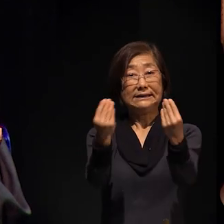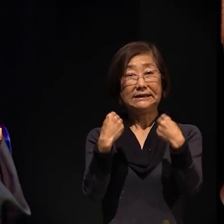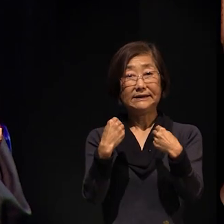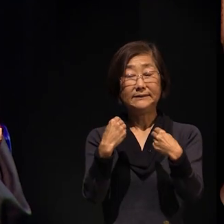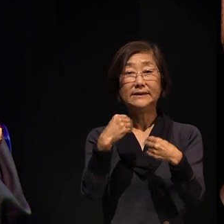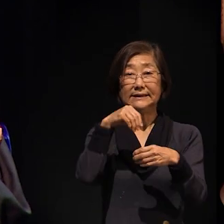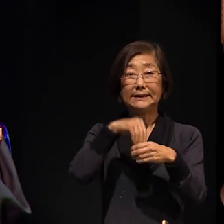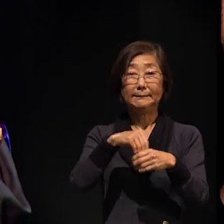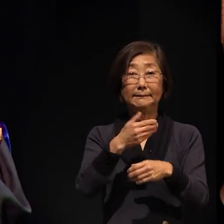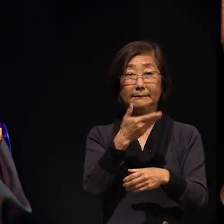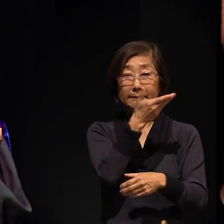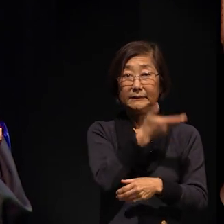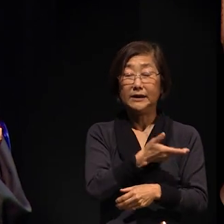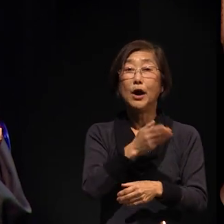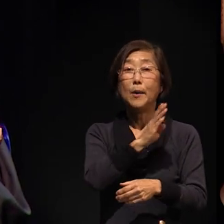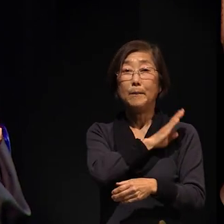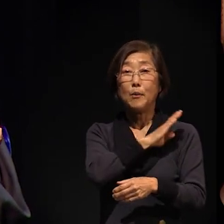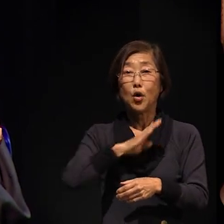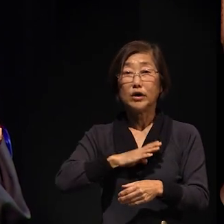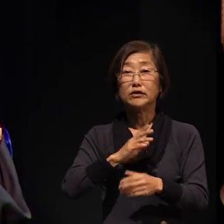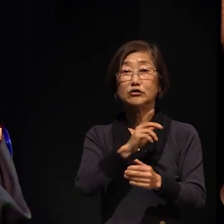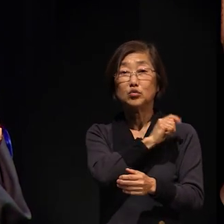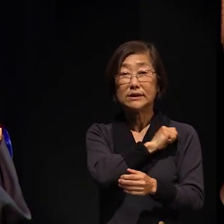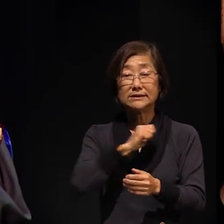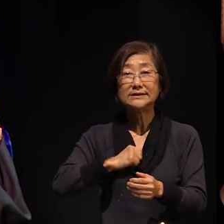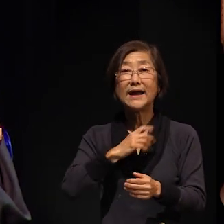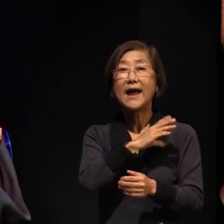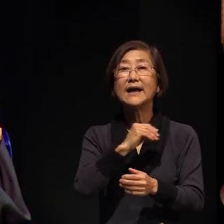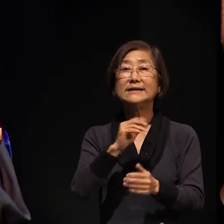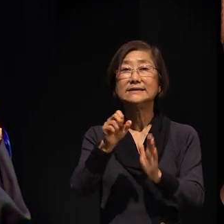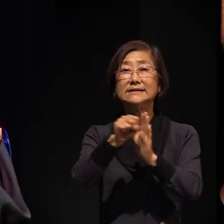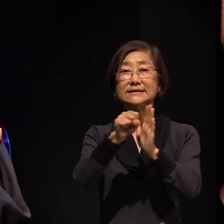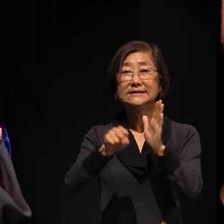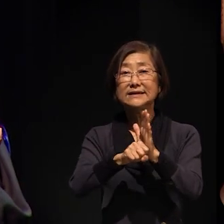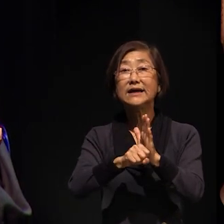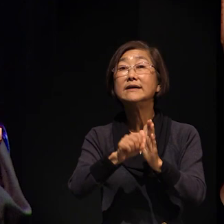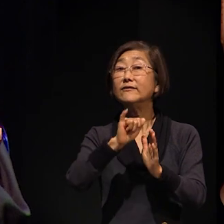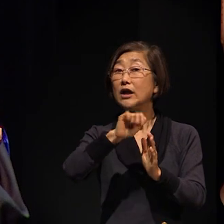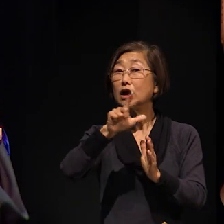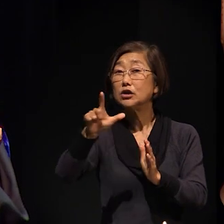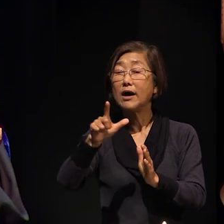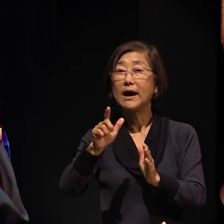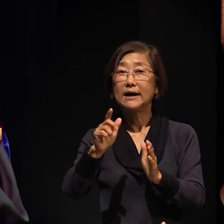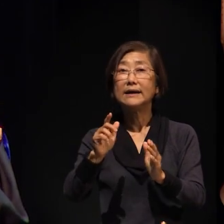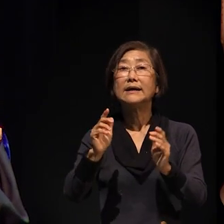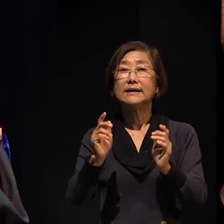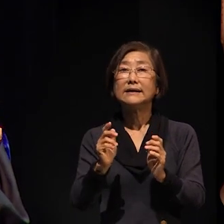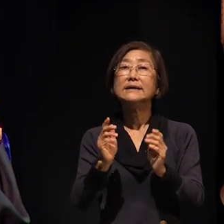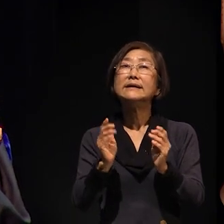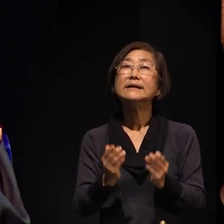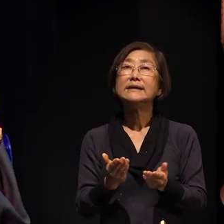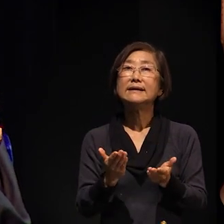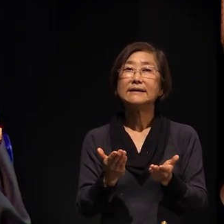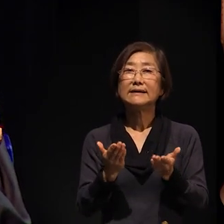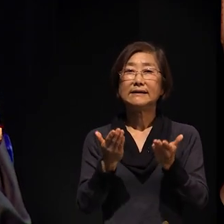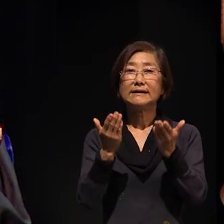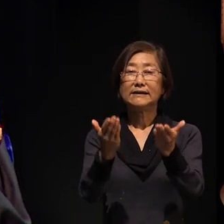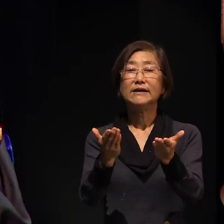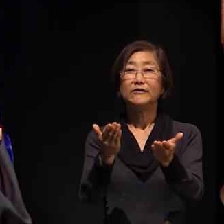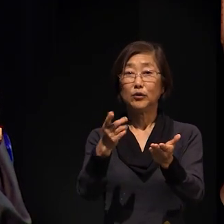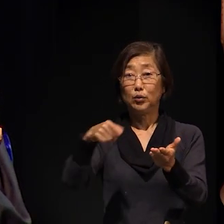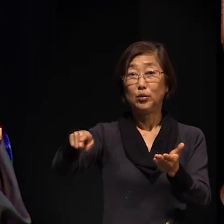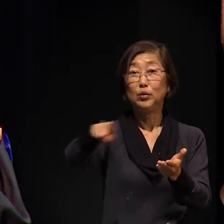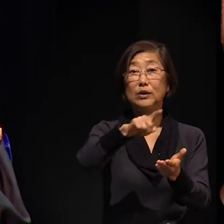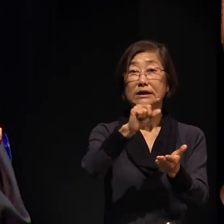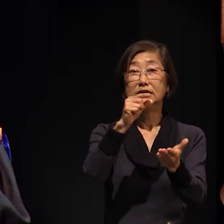authority vested in me by the Board of Trustees and the State of Illinois, I hereby